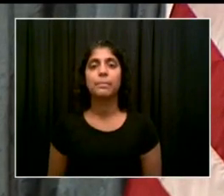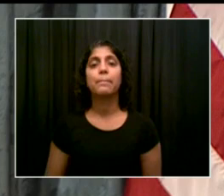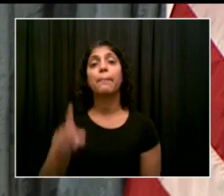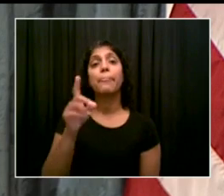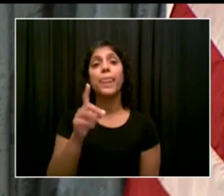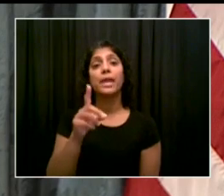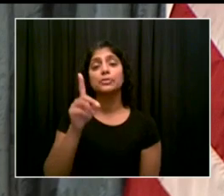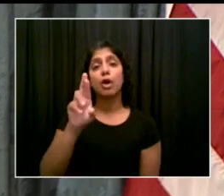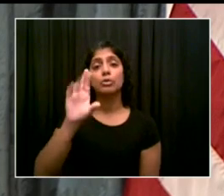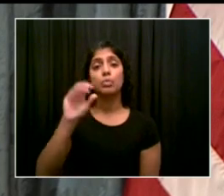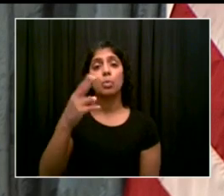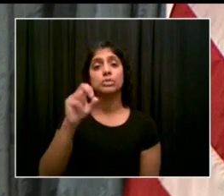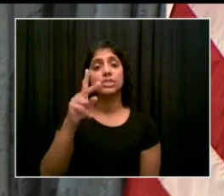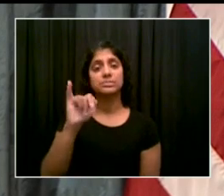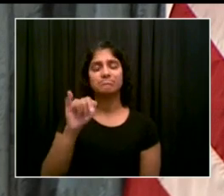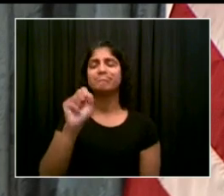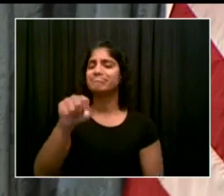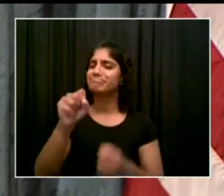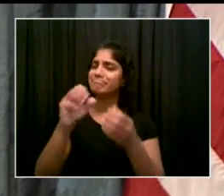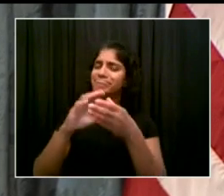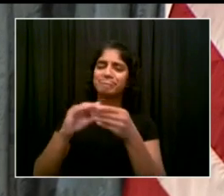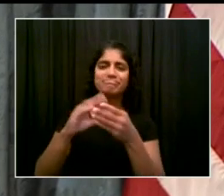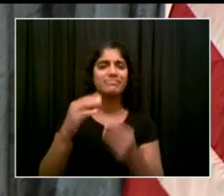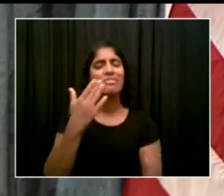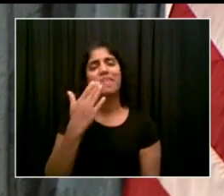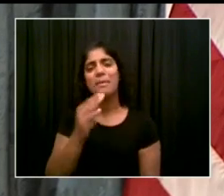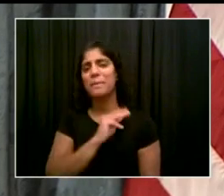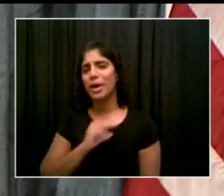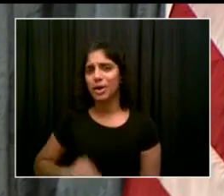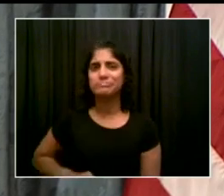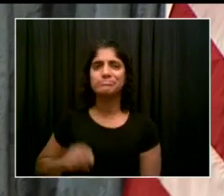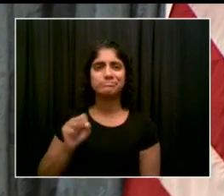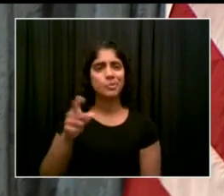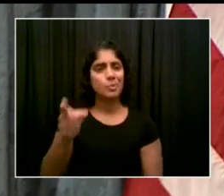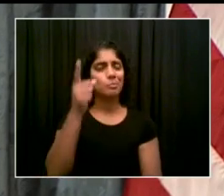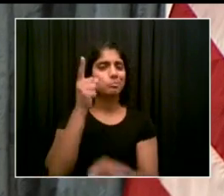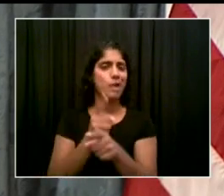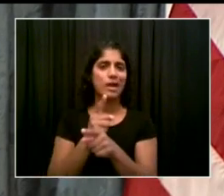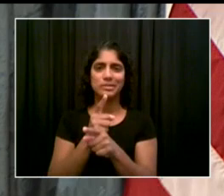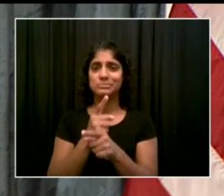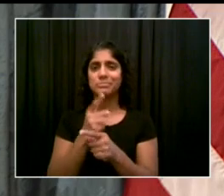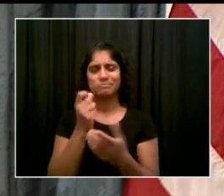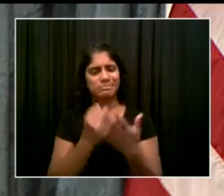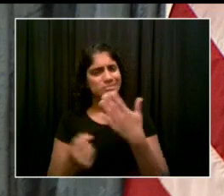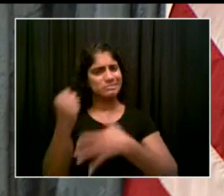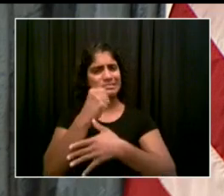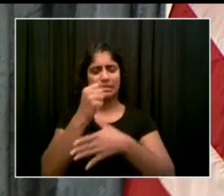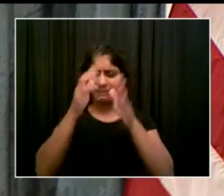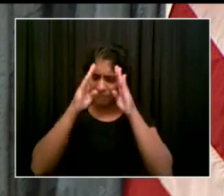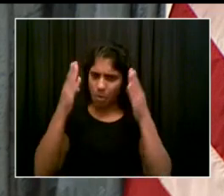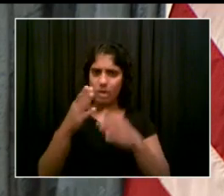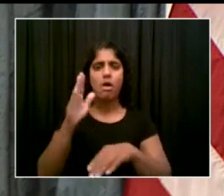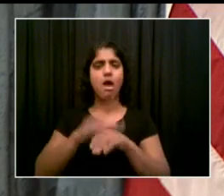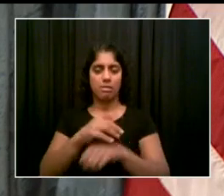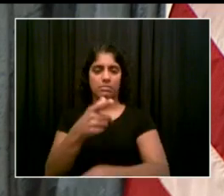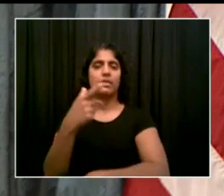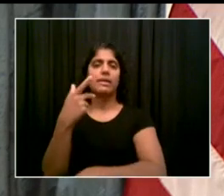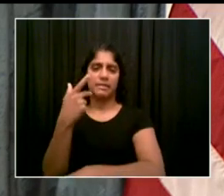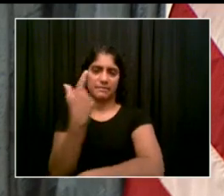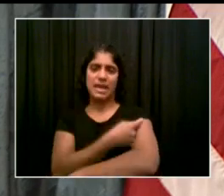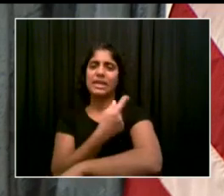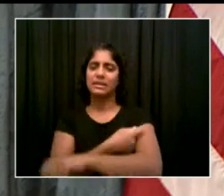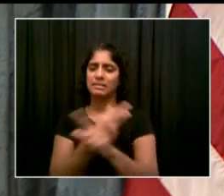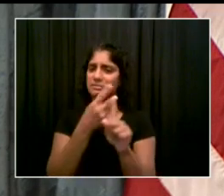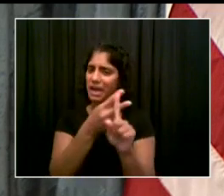said, masking has been particularly important in certain settings and for certain people. We continue to